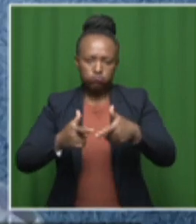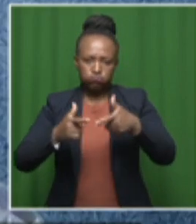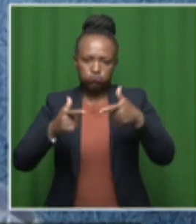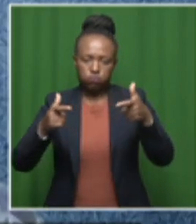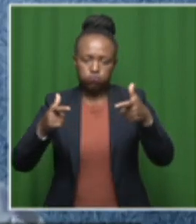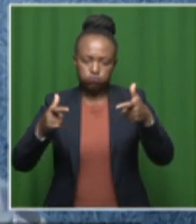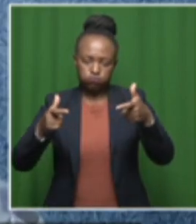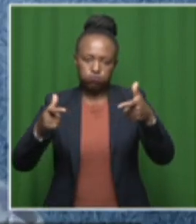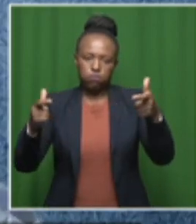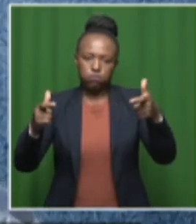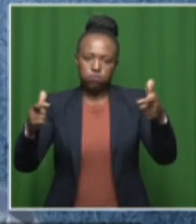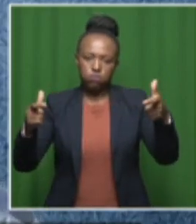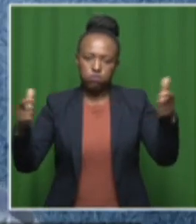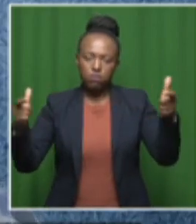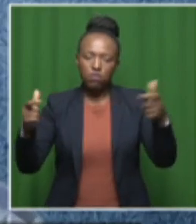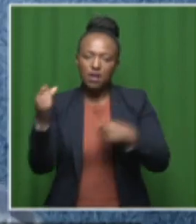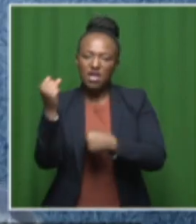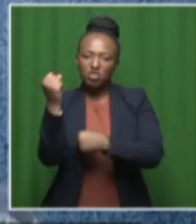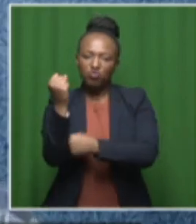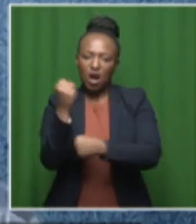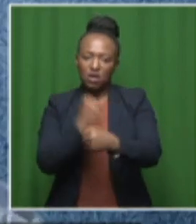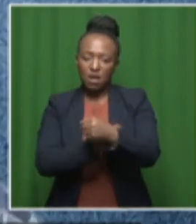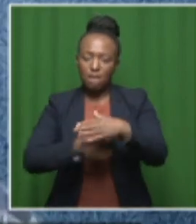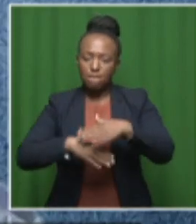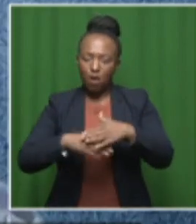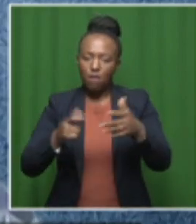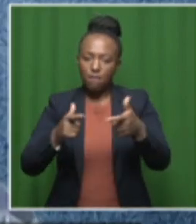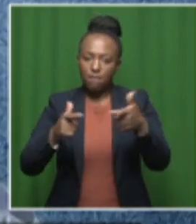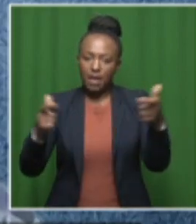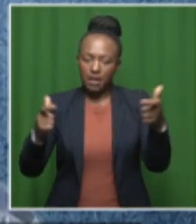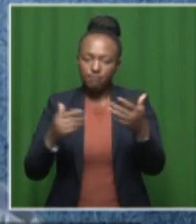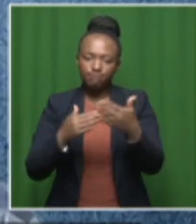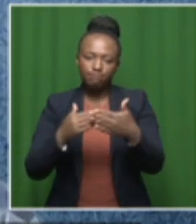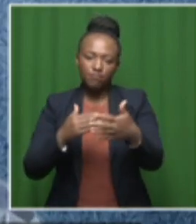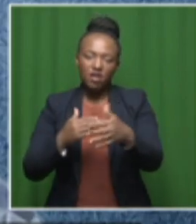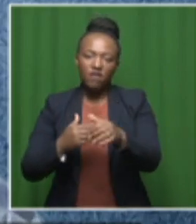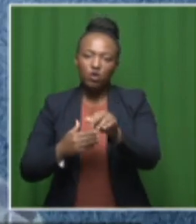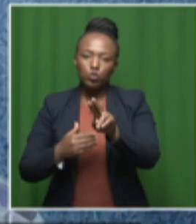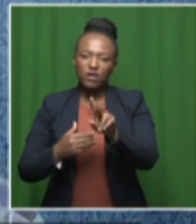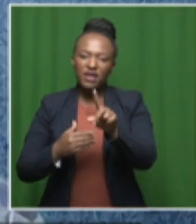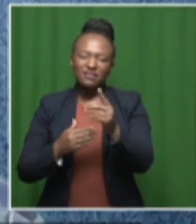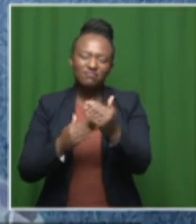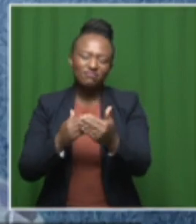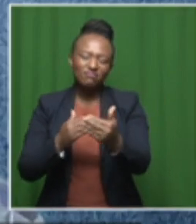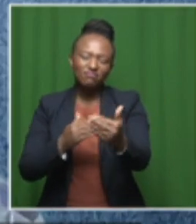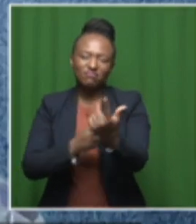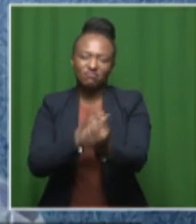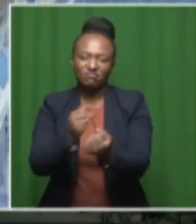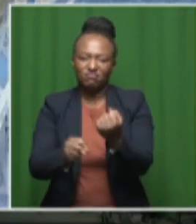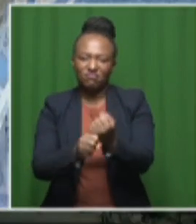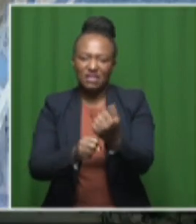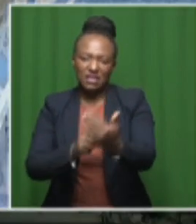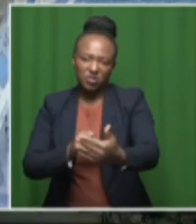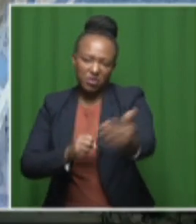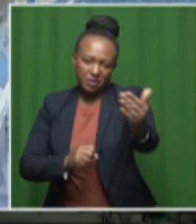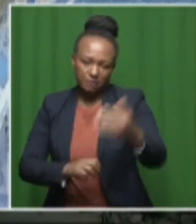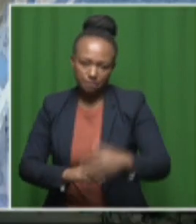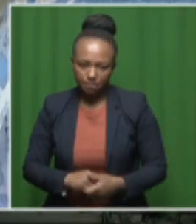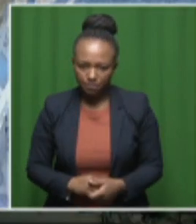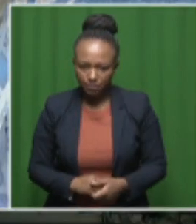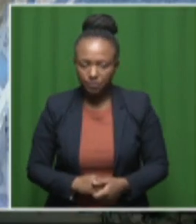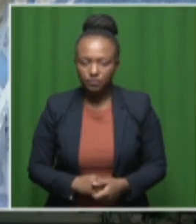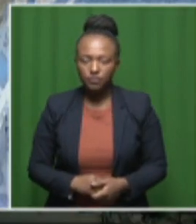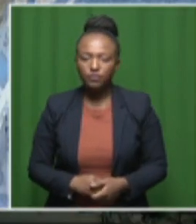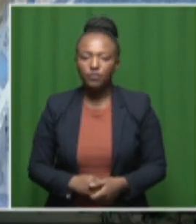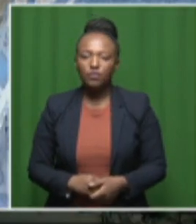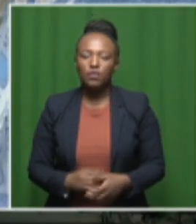structures are being updated also and is being repositioned to be fit for purpose for the 21st century. Yeah. But if we look at fit for purpose